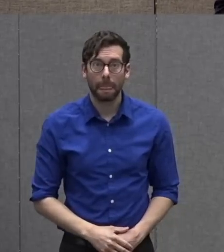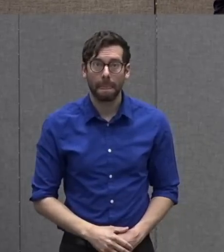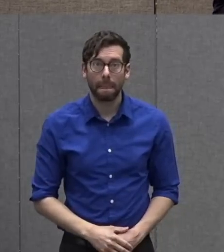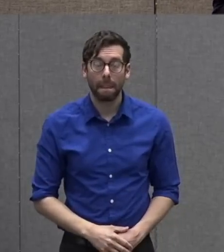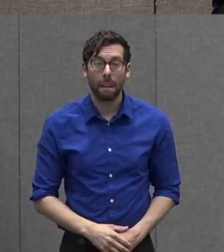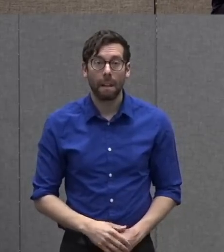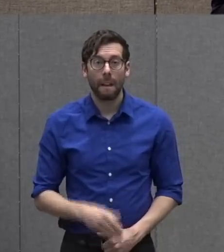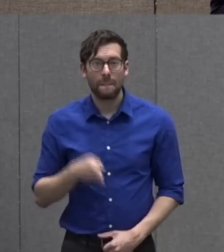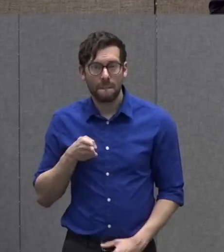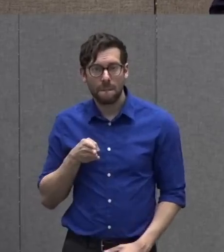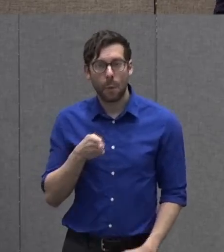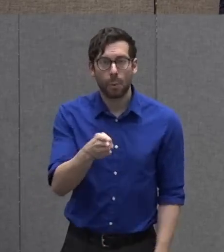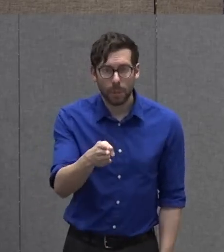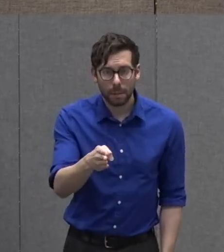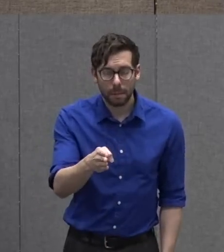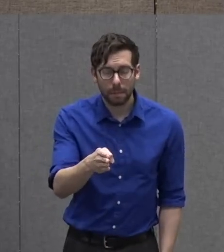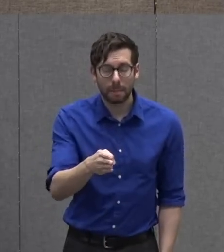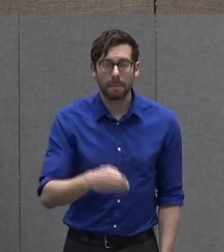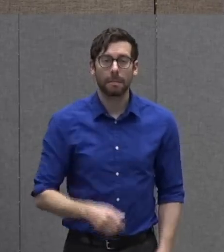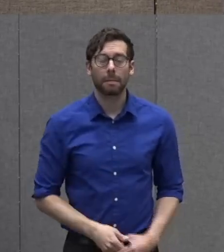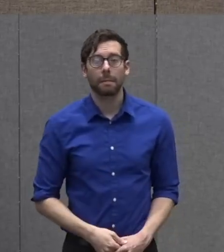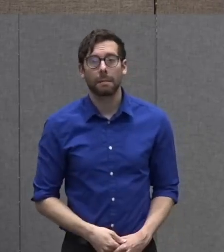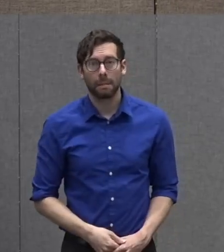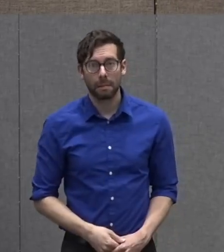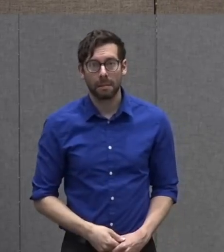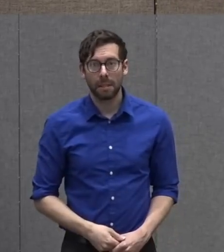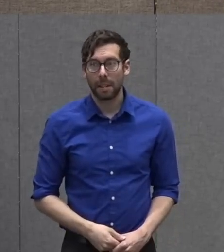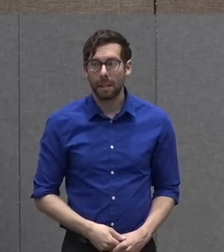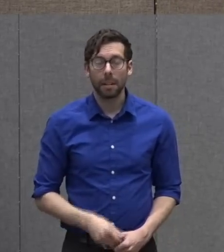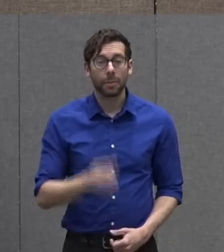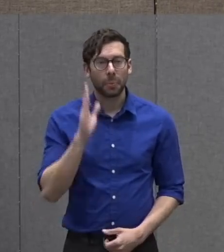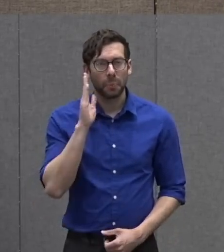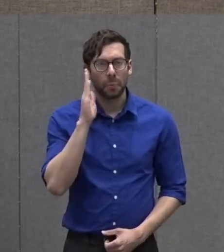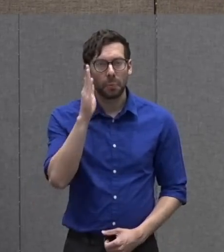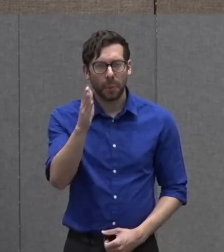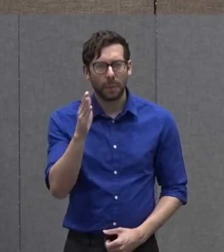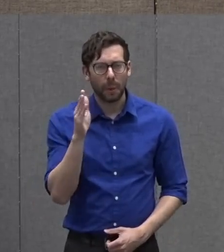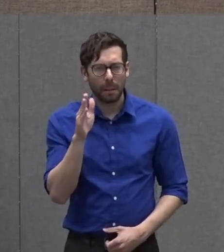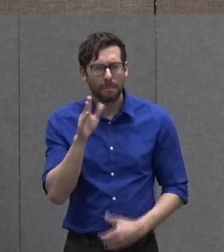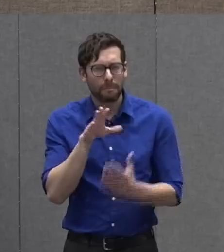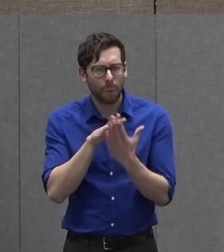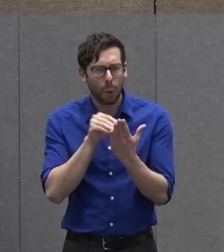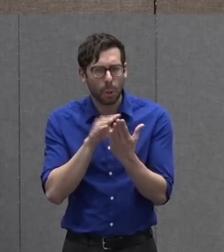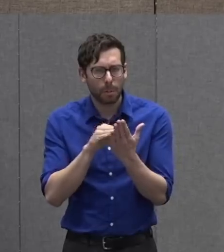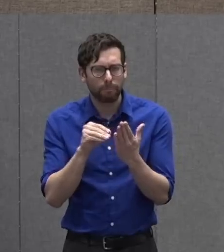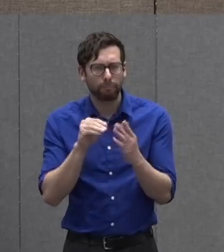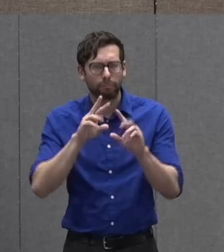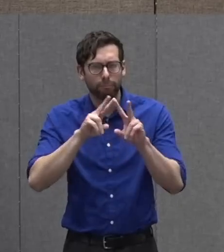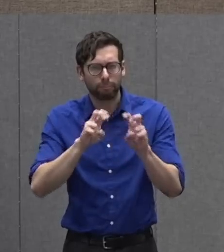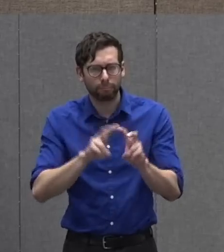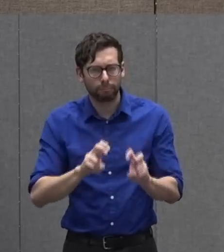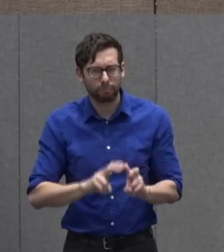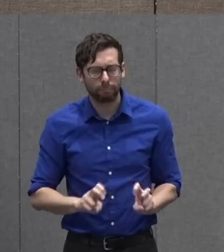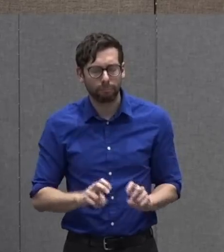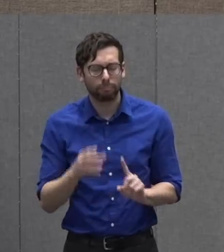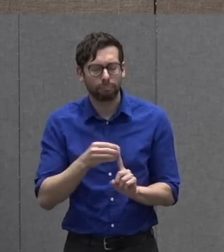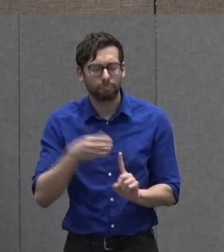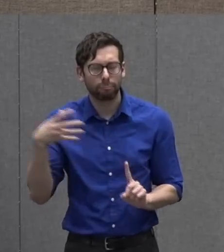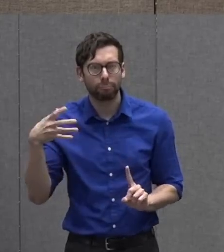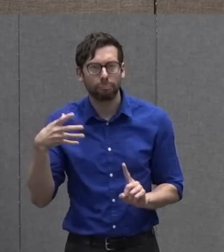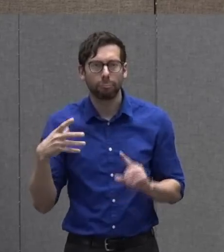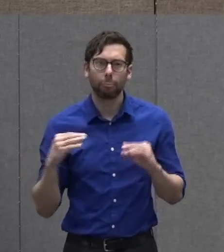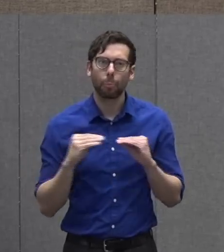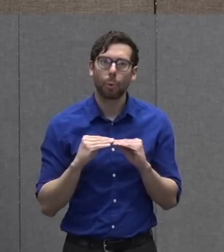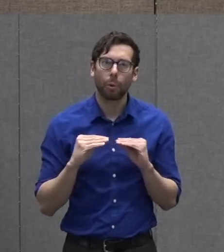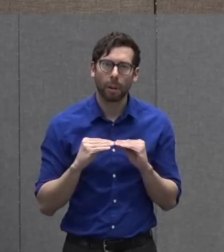object go forwards. And we're going to explore this a little bit more. We also need to think about the strength of